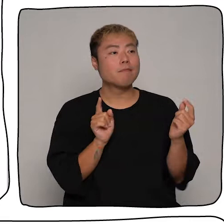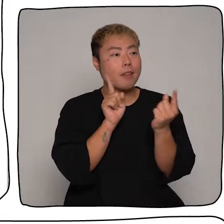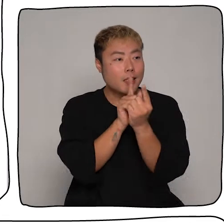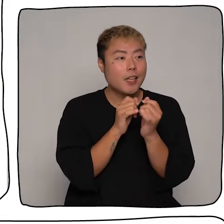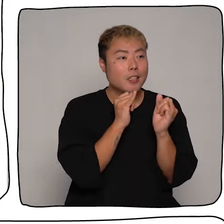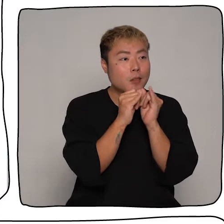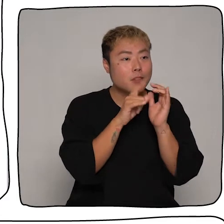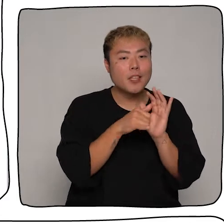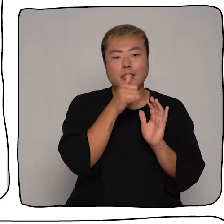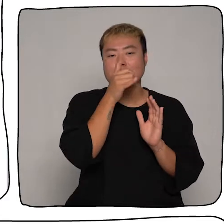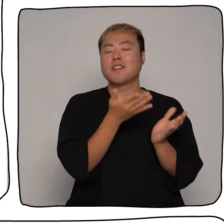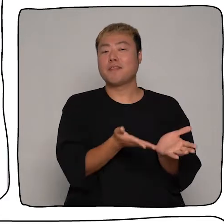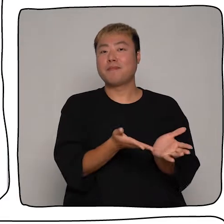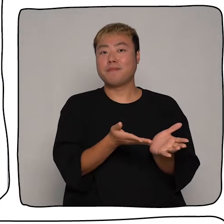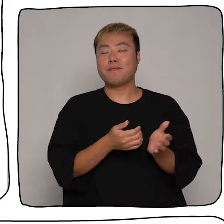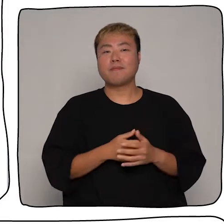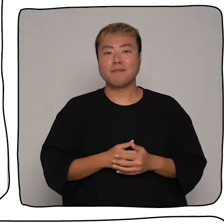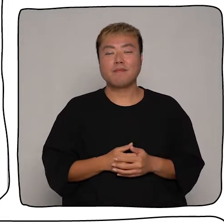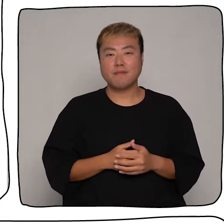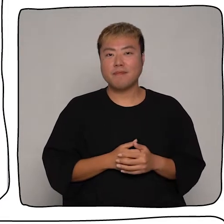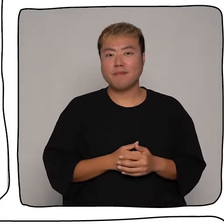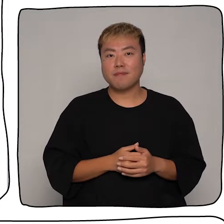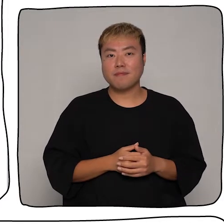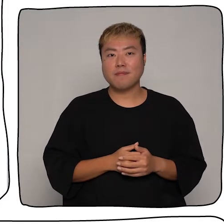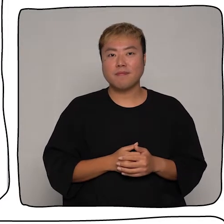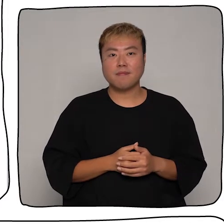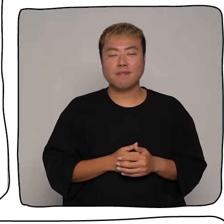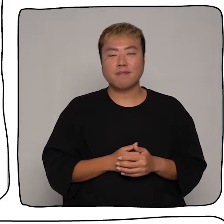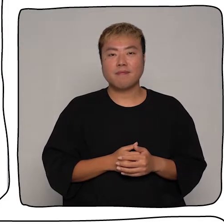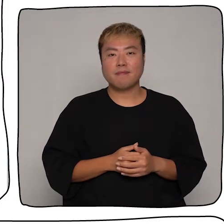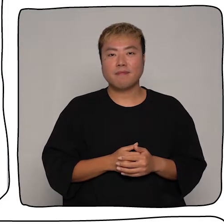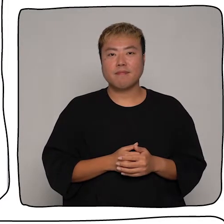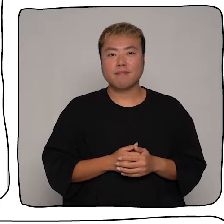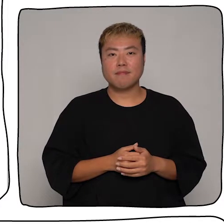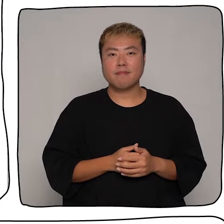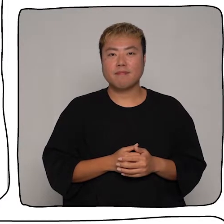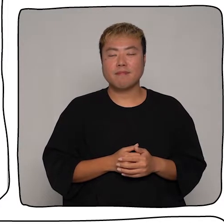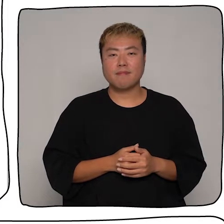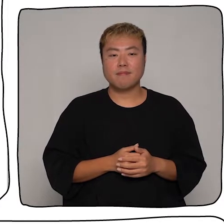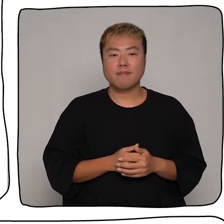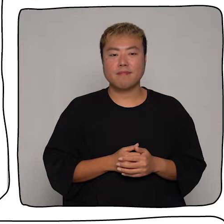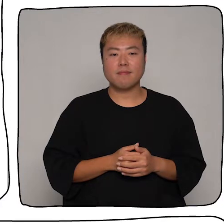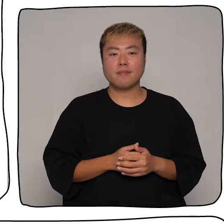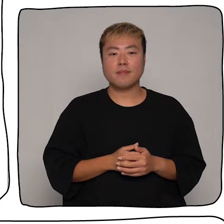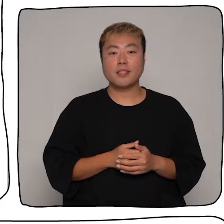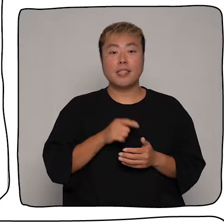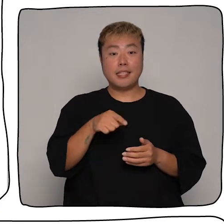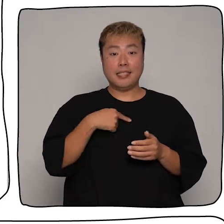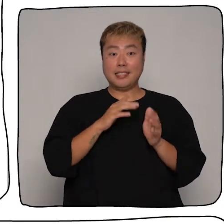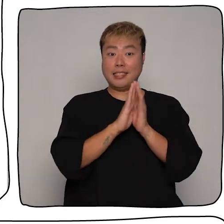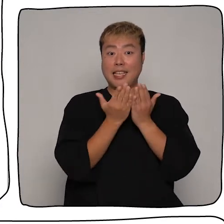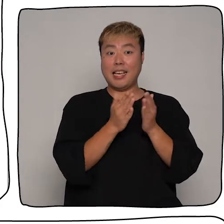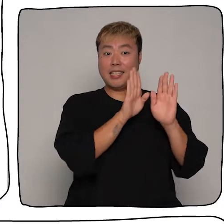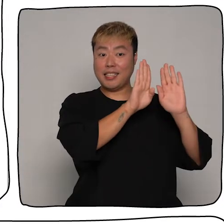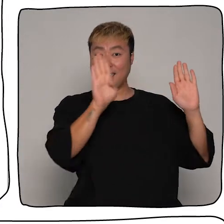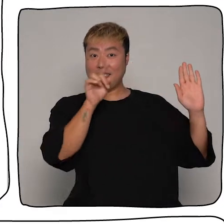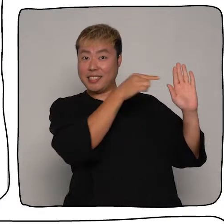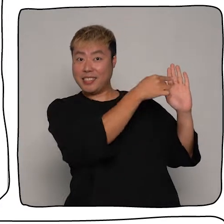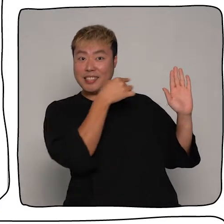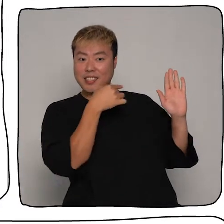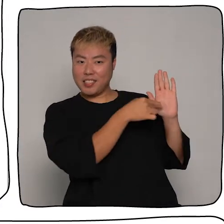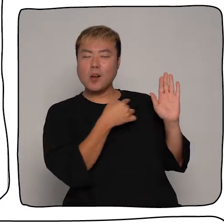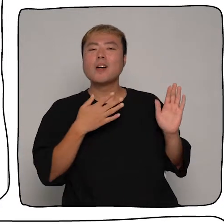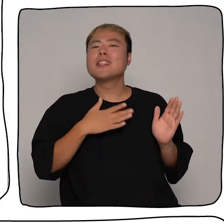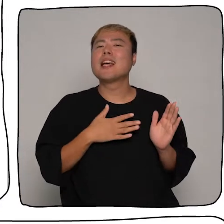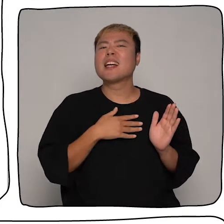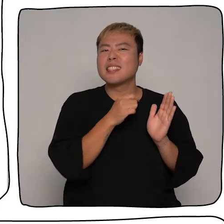people who have amputated, and so on. And I'm an author of these